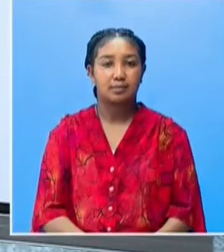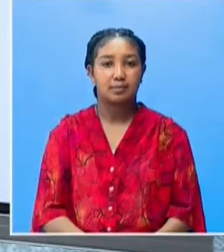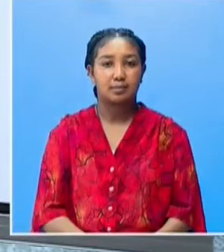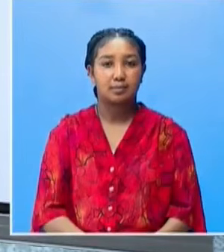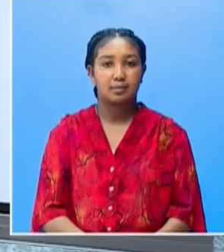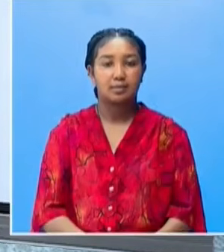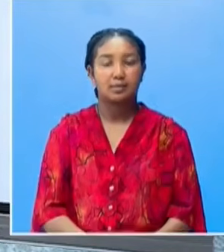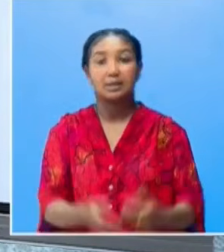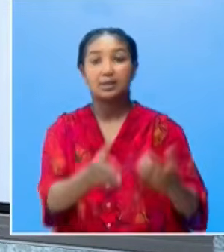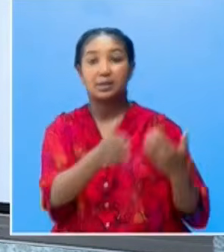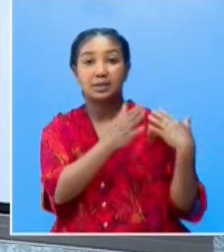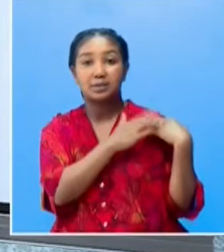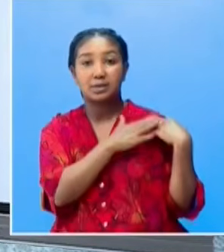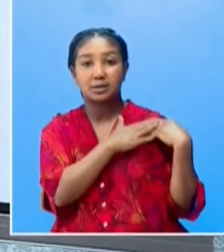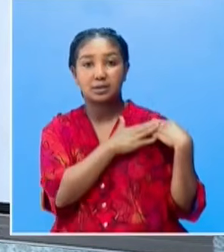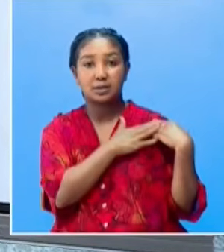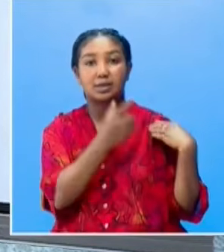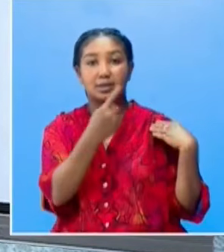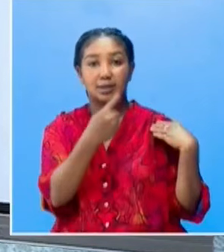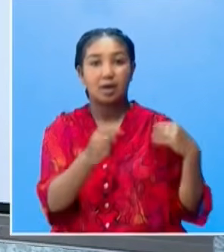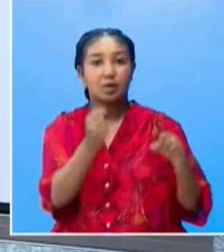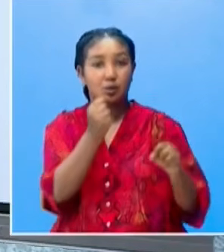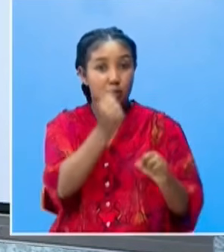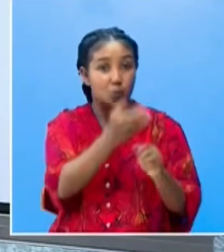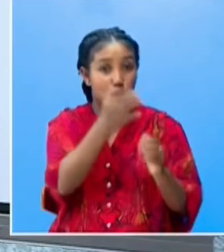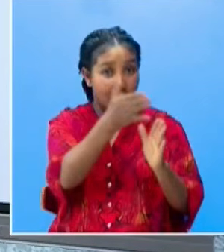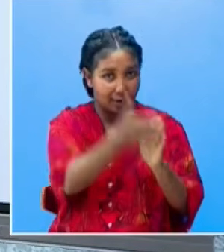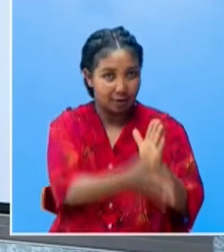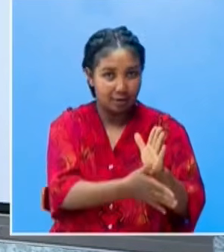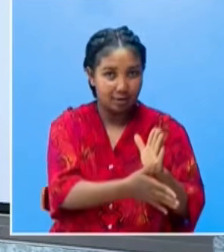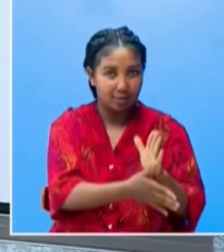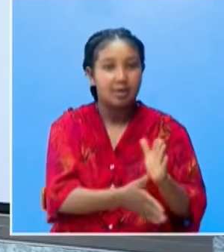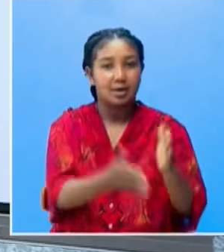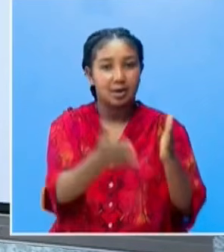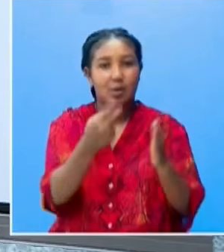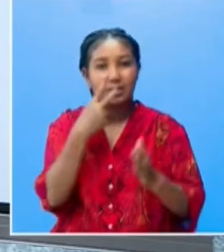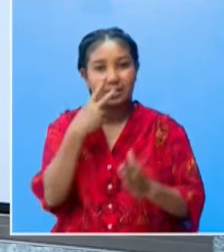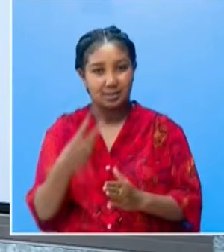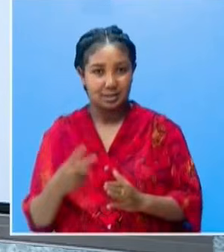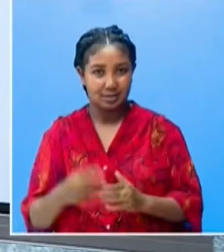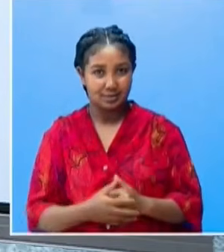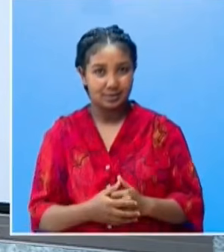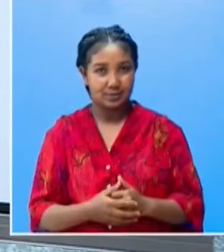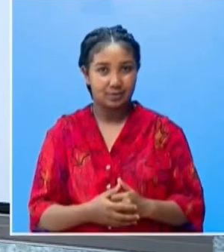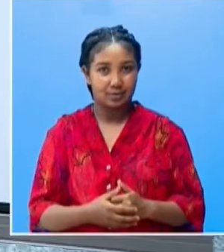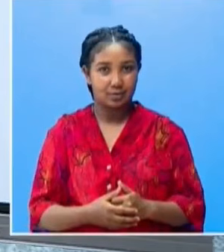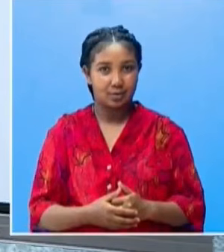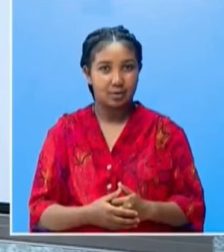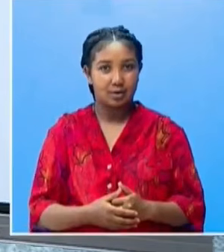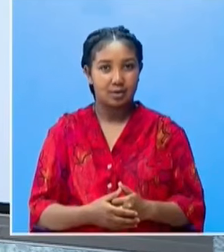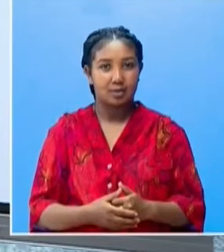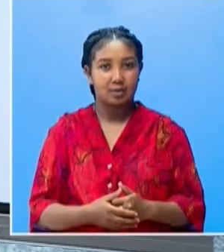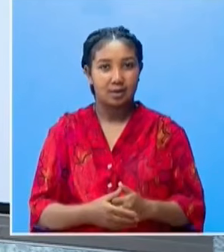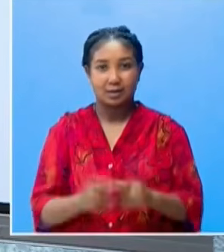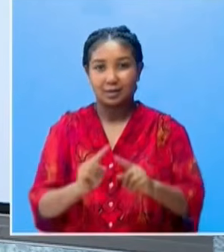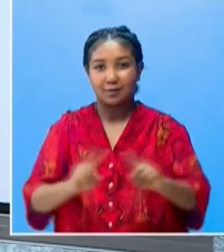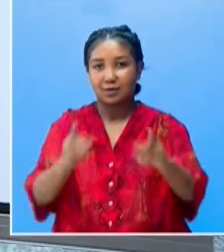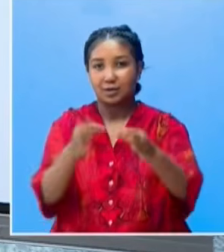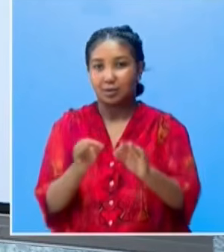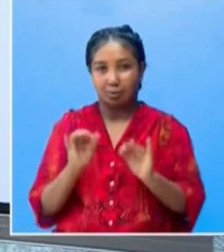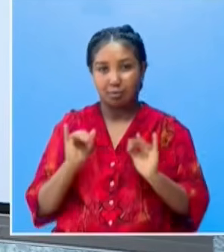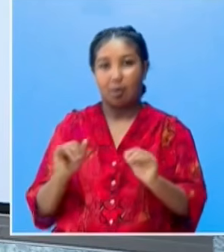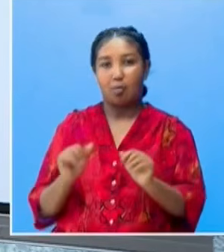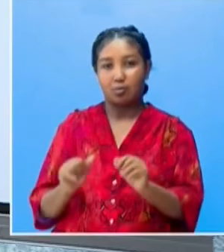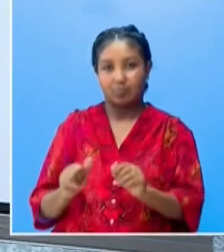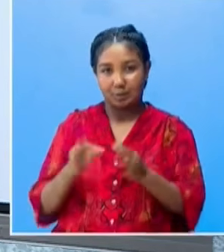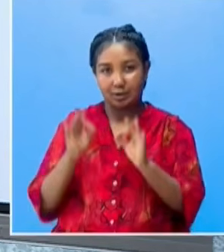The subject is what? The doer of the action. Now let us see. I'm not going to use a different sentence,